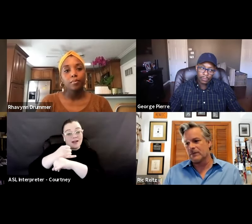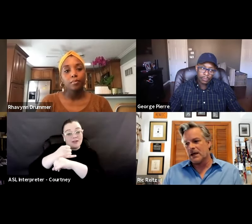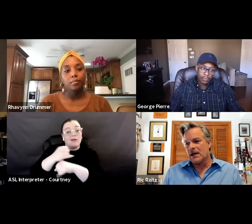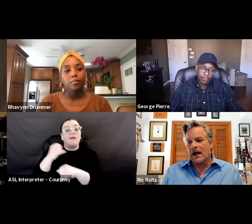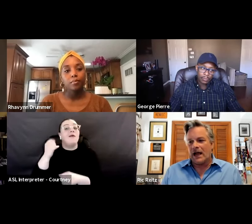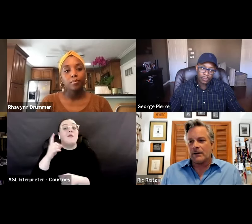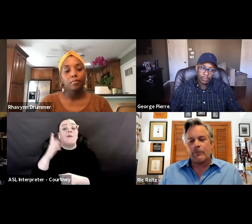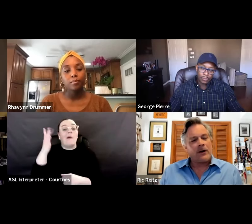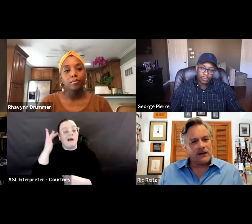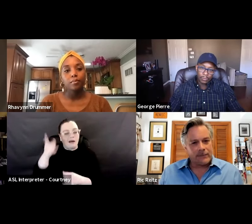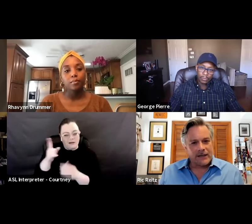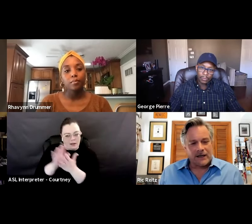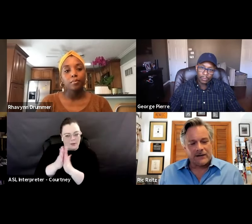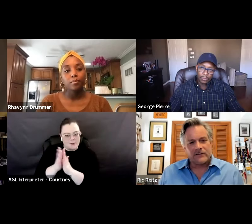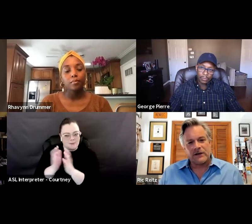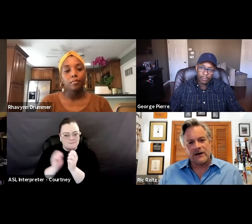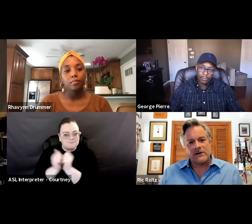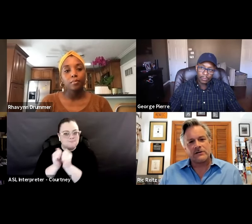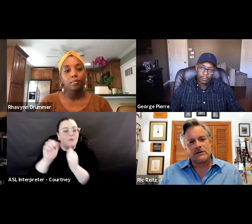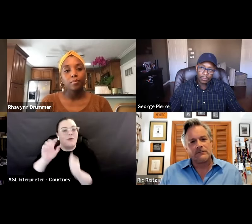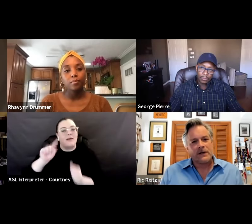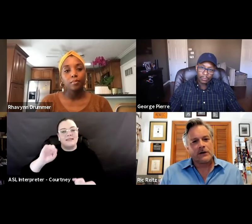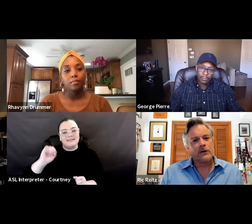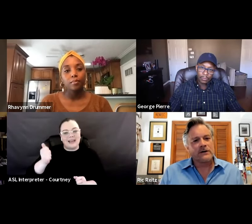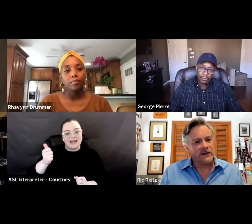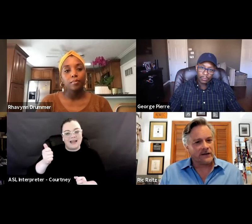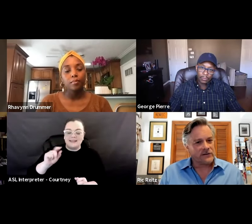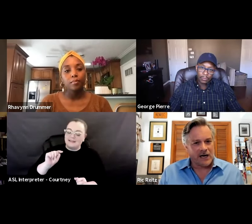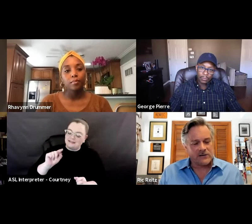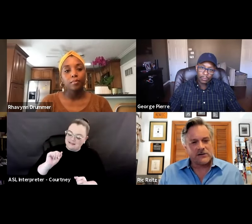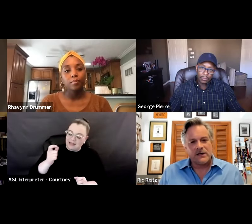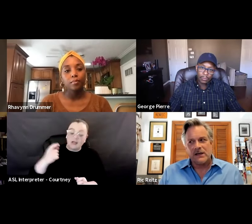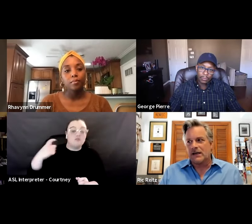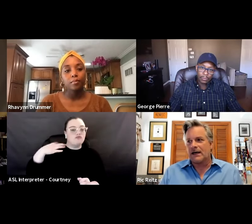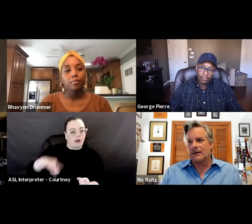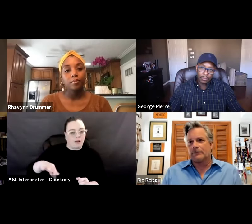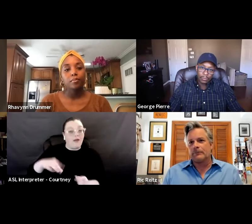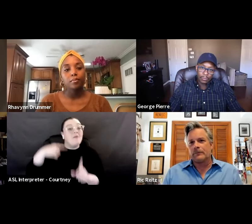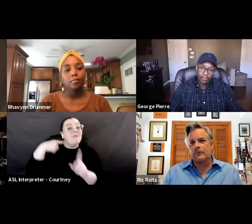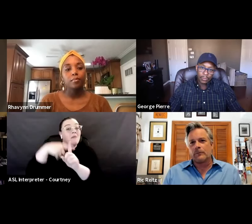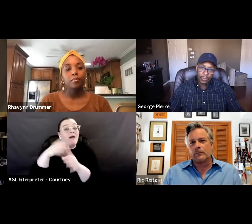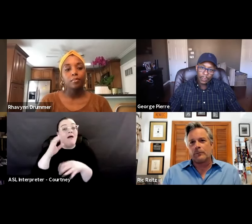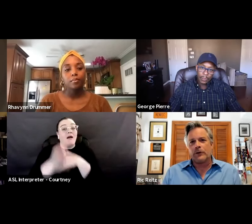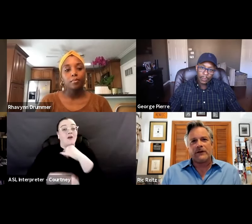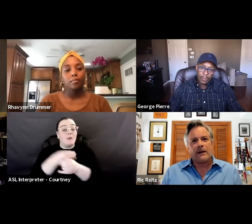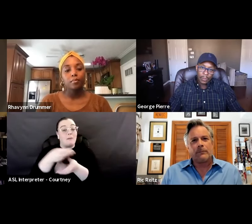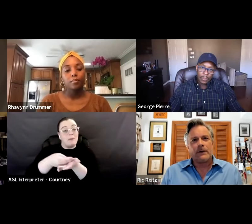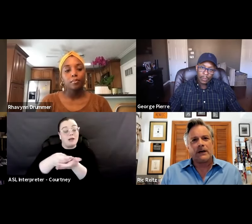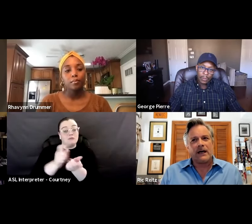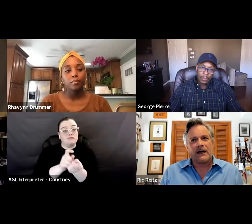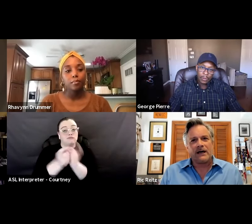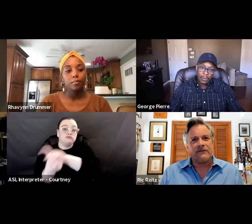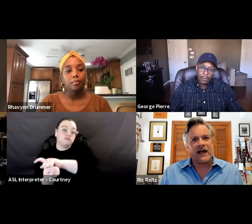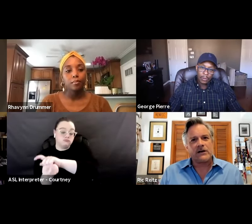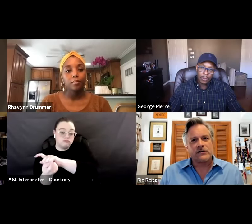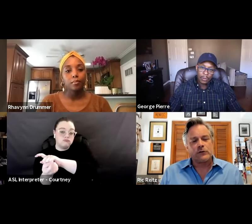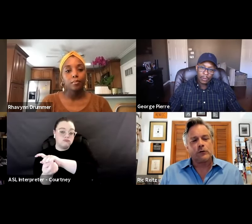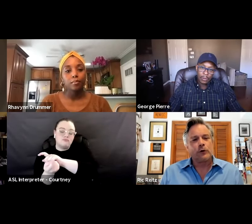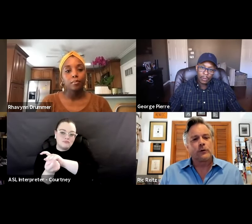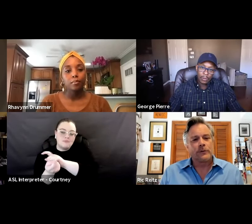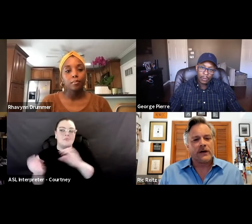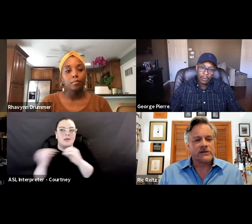credits, and partly because international currency exchange put them at an